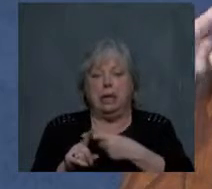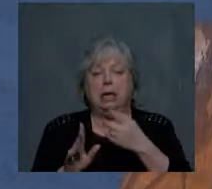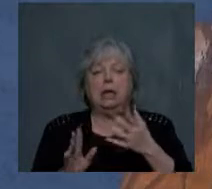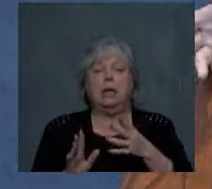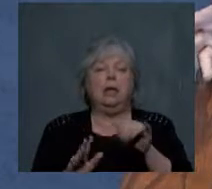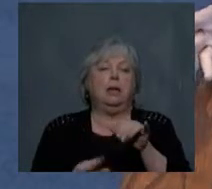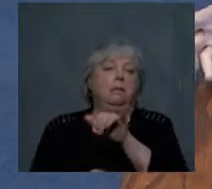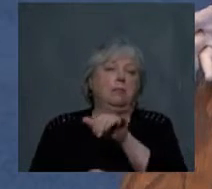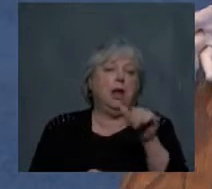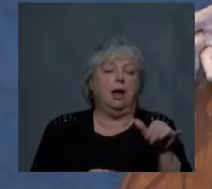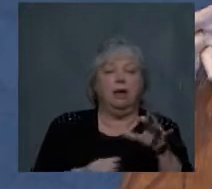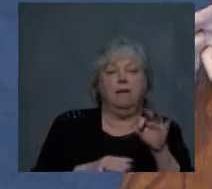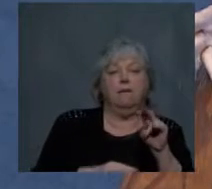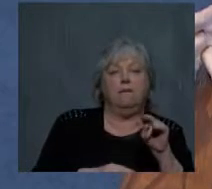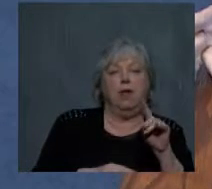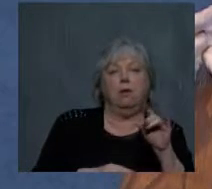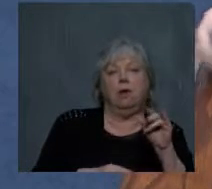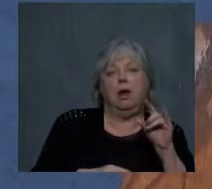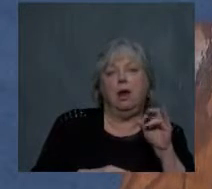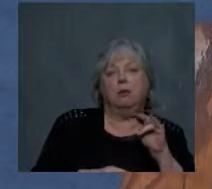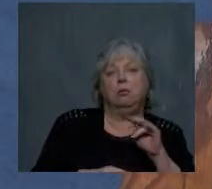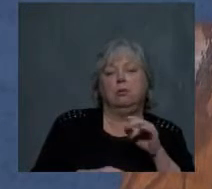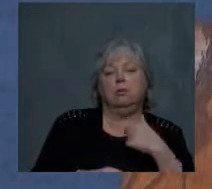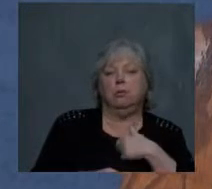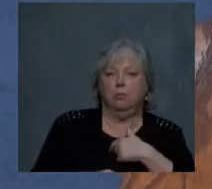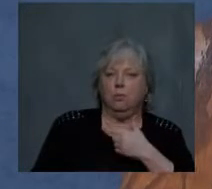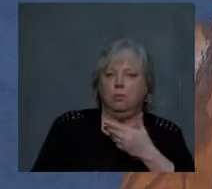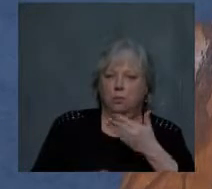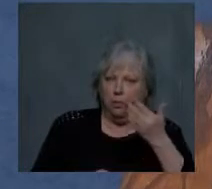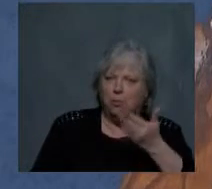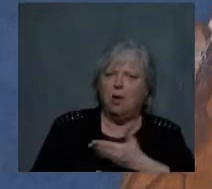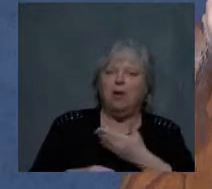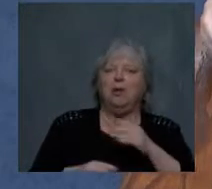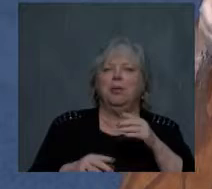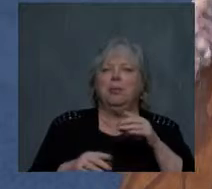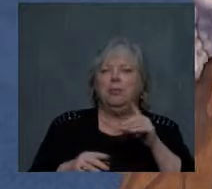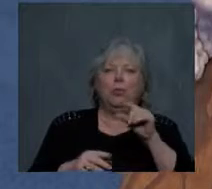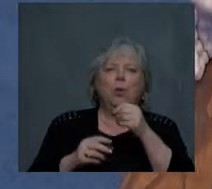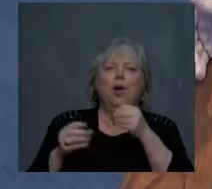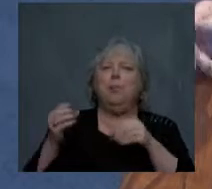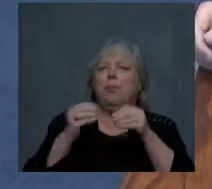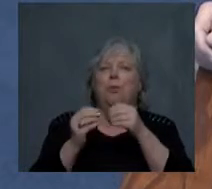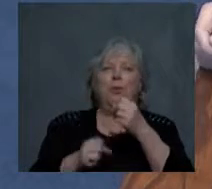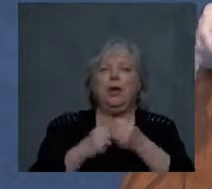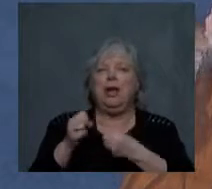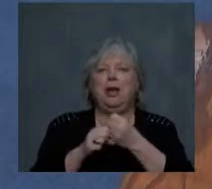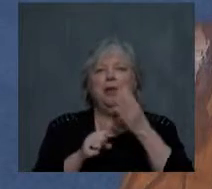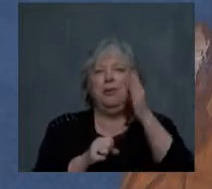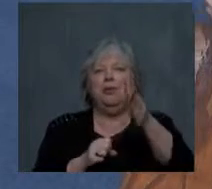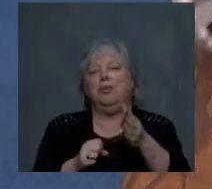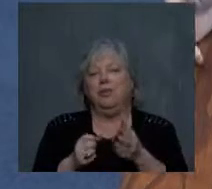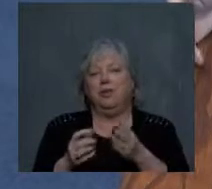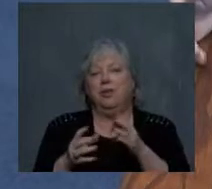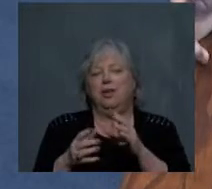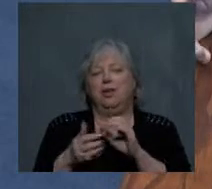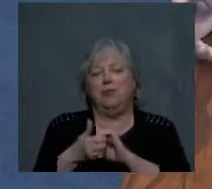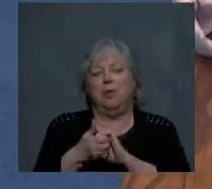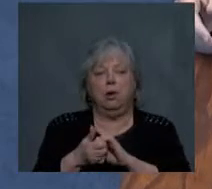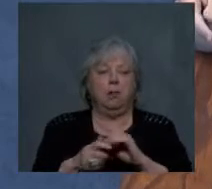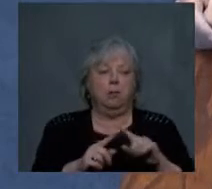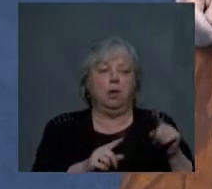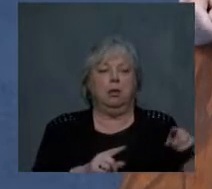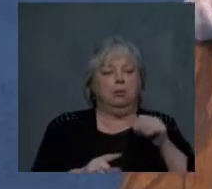we welcome another 20 years relationship. But they're not able to agree to that. They're unwilling to